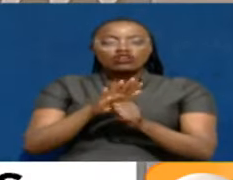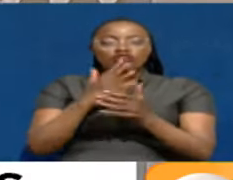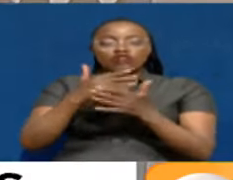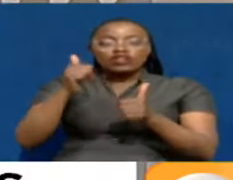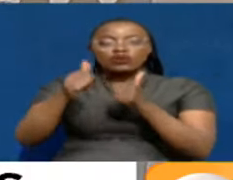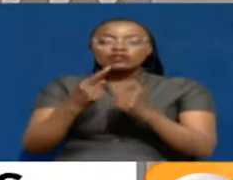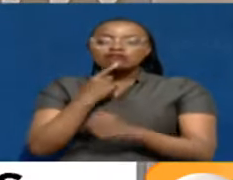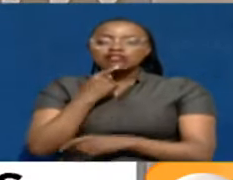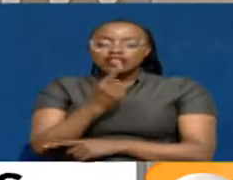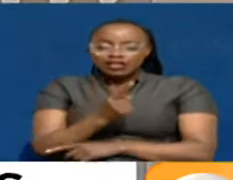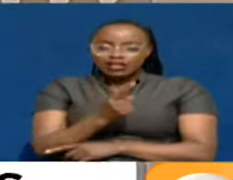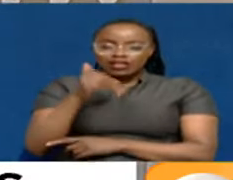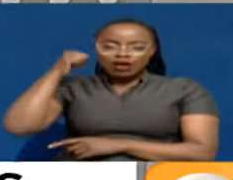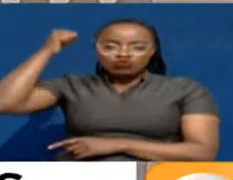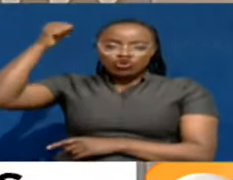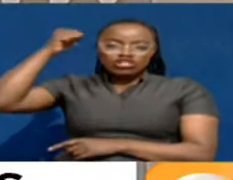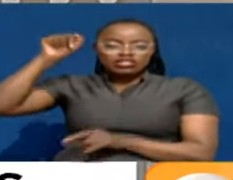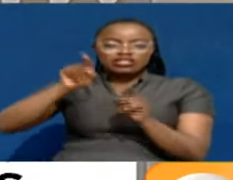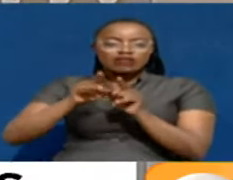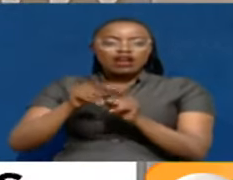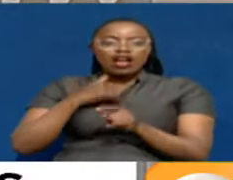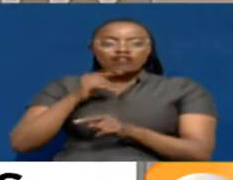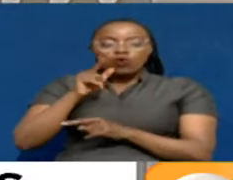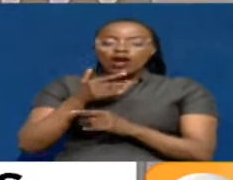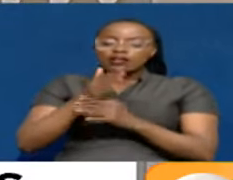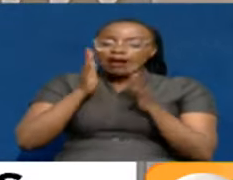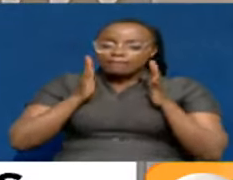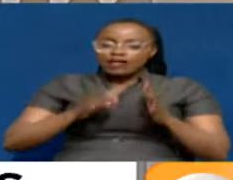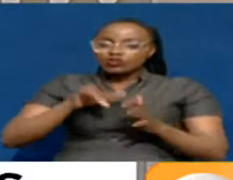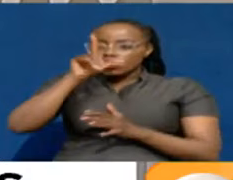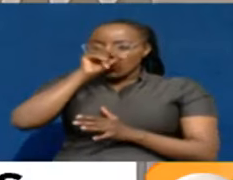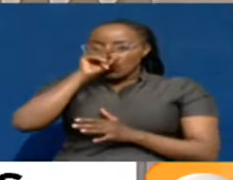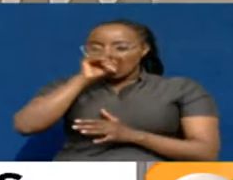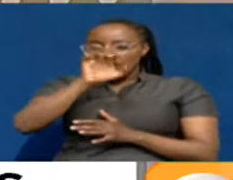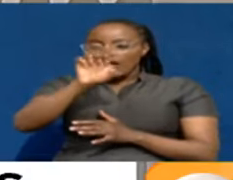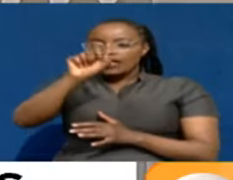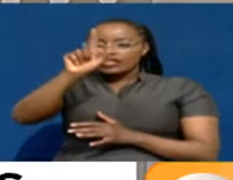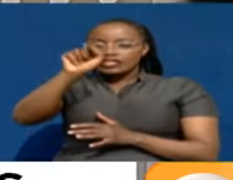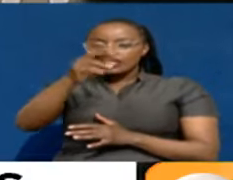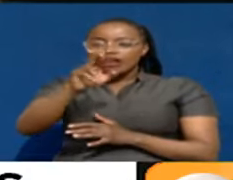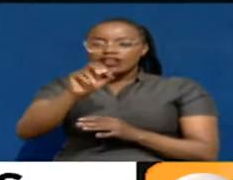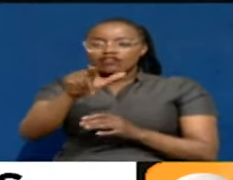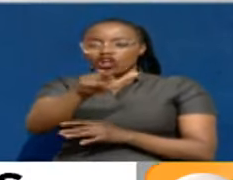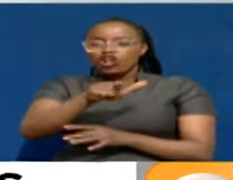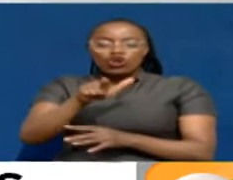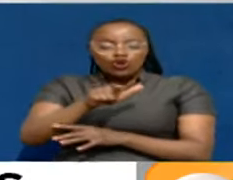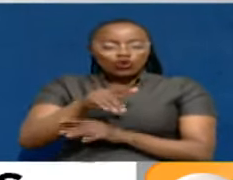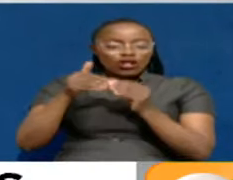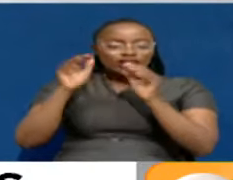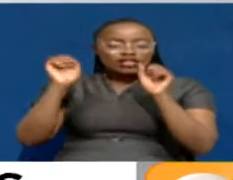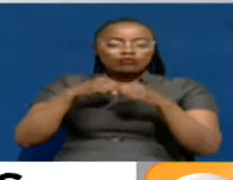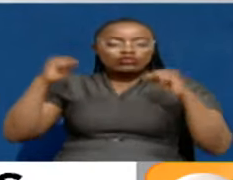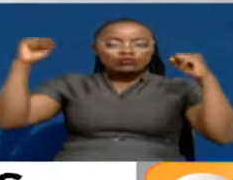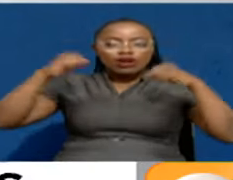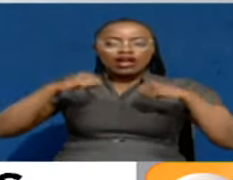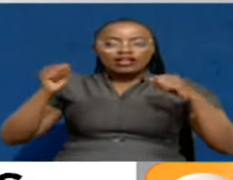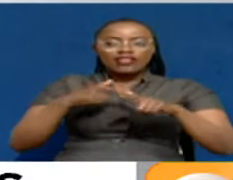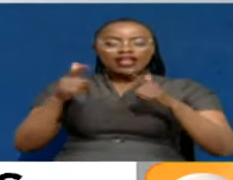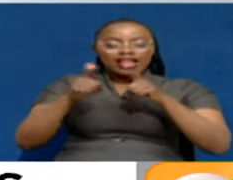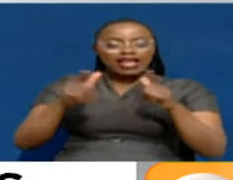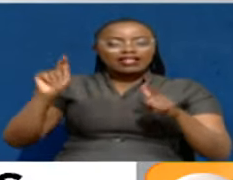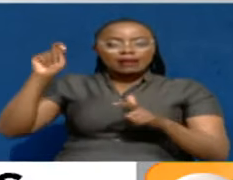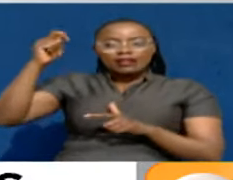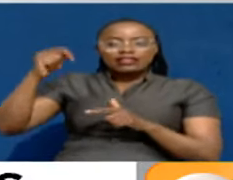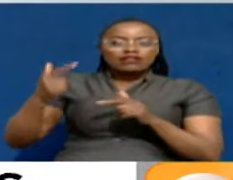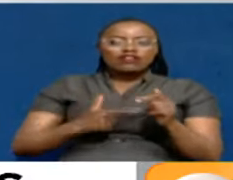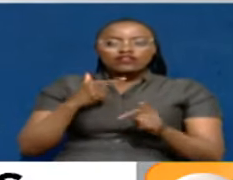things that will be said that will be political. In fact, there's one person on Twitter, Eston Kwachu, says, if local leaders cannot agree about the visit, then let the president